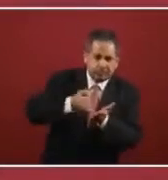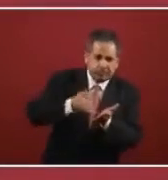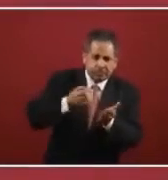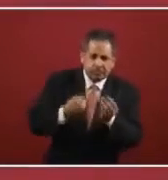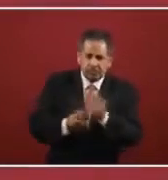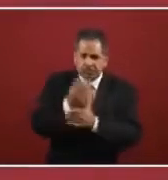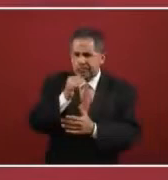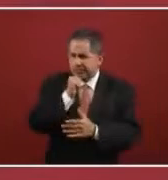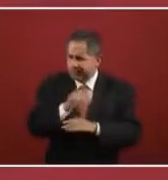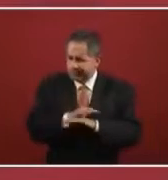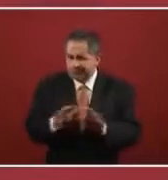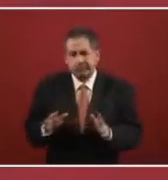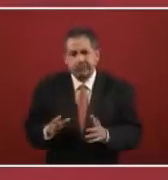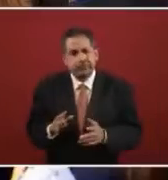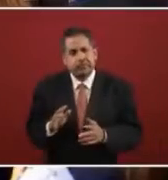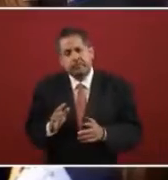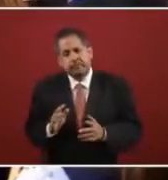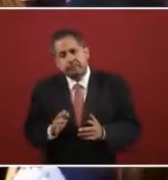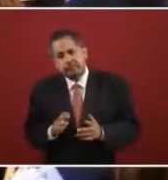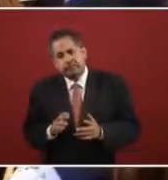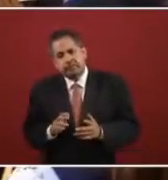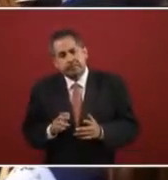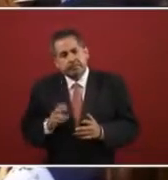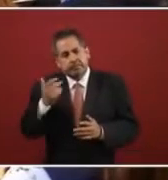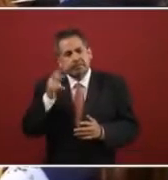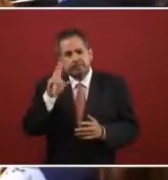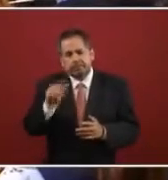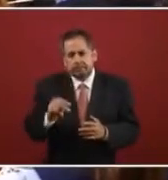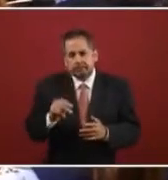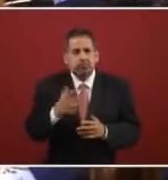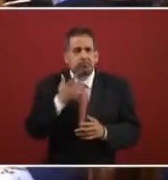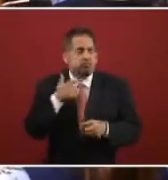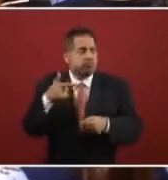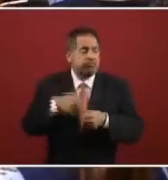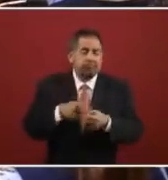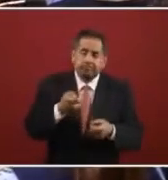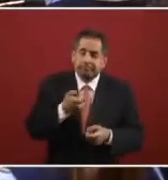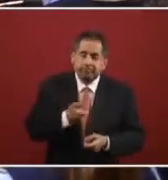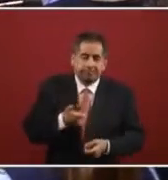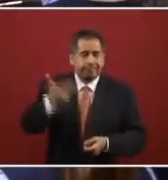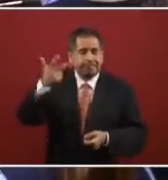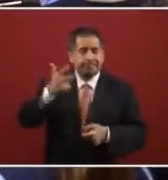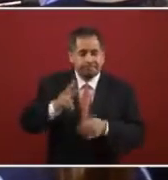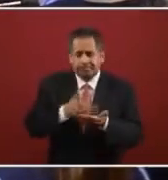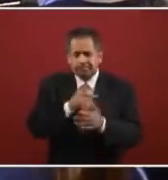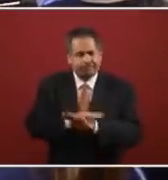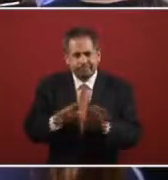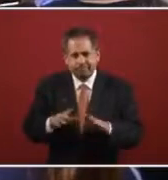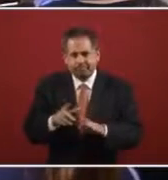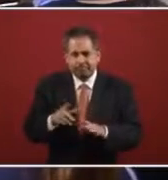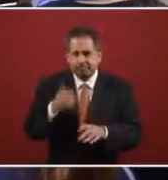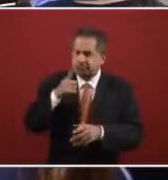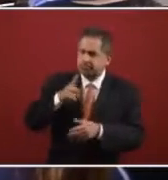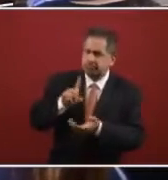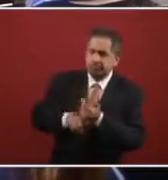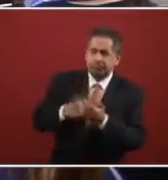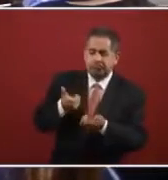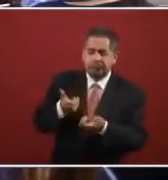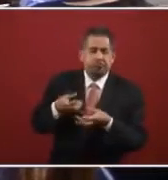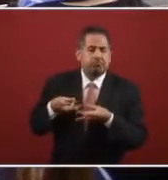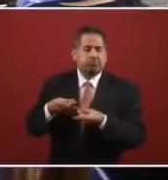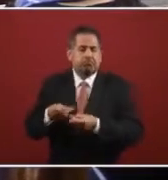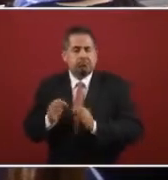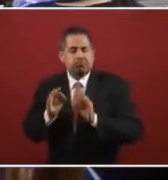nuevos, be, que no haya gasolinazos, that they not be que increasing the tengamos finanzas taxes, públicas that we have public